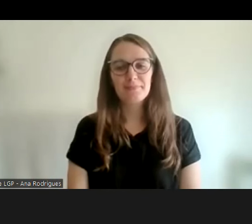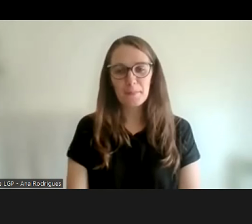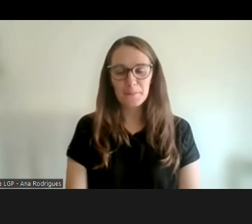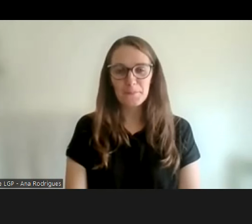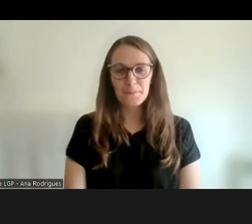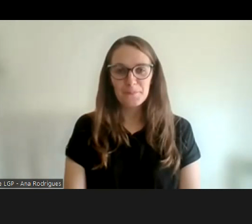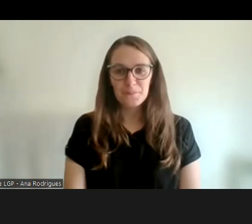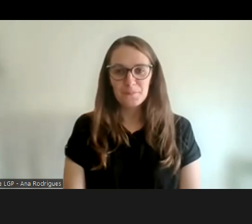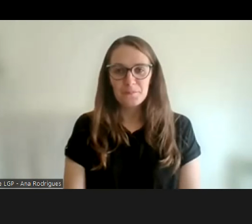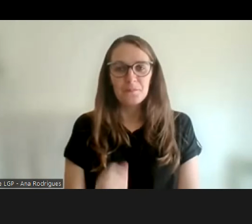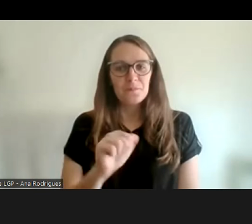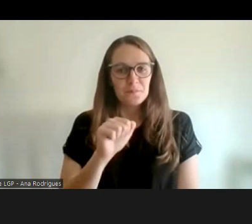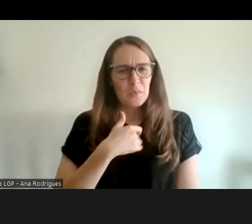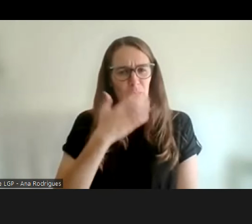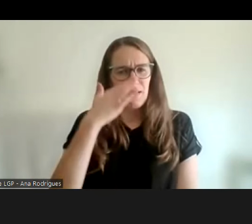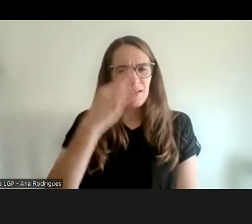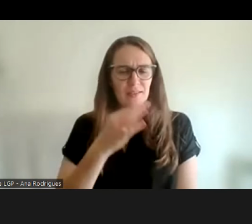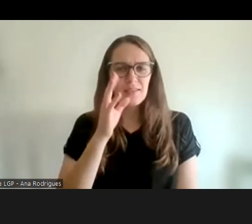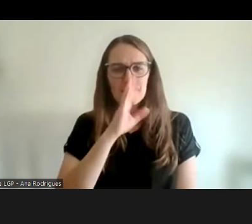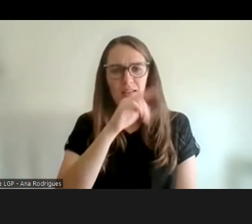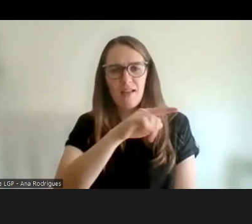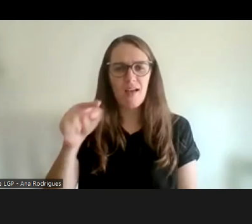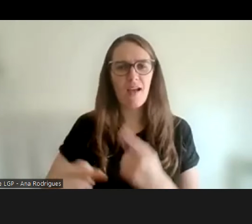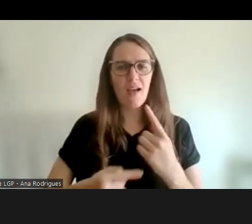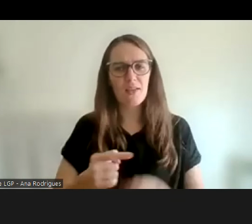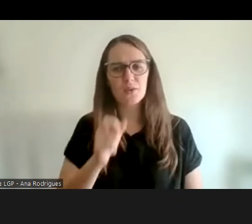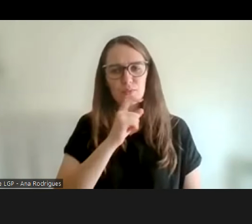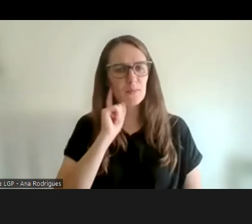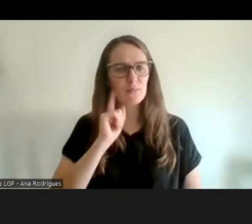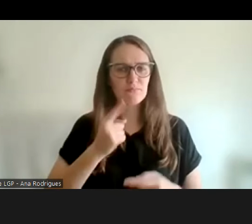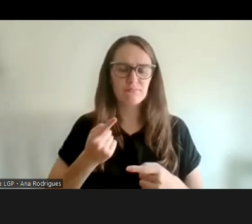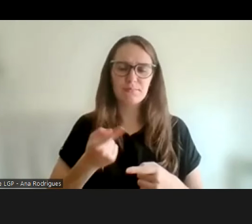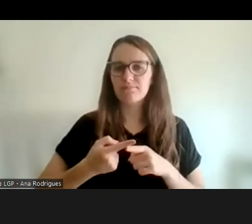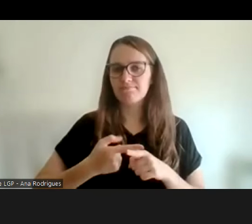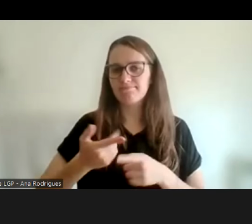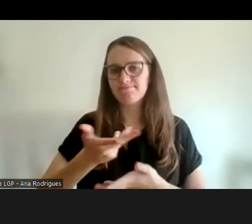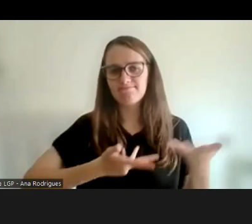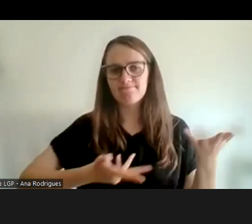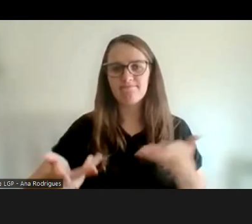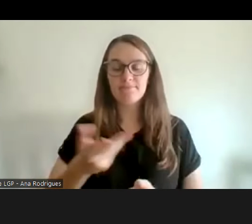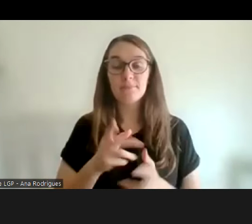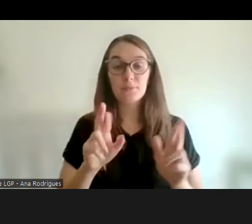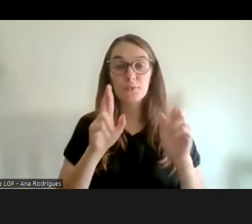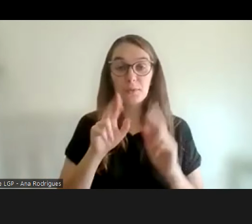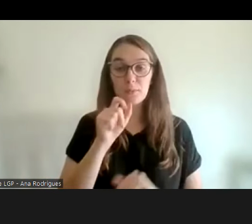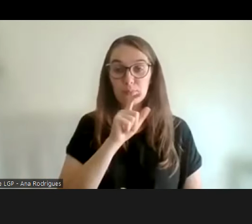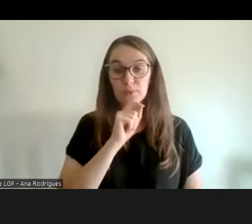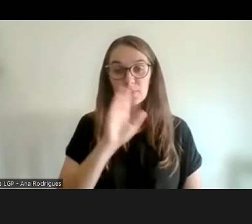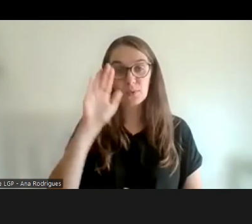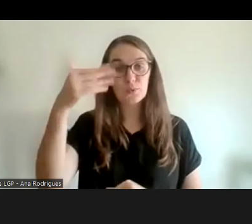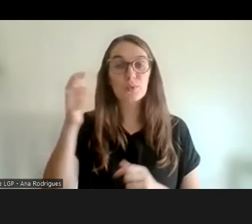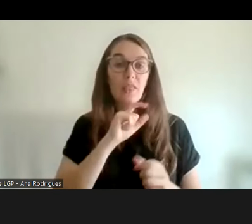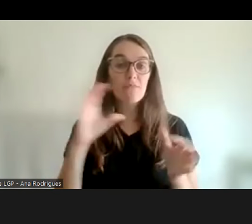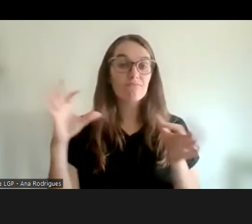It would be great to have such operatives working in all the countries. So hopefully there will be room for collaborations